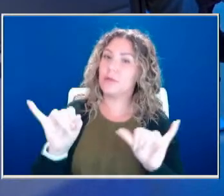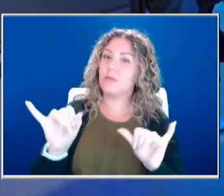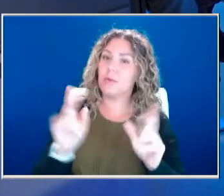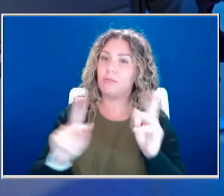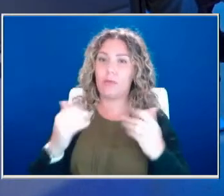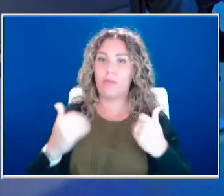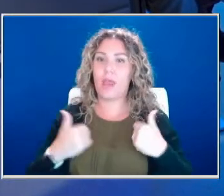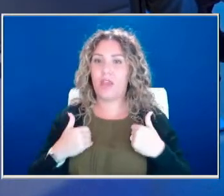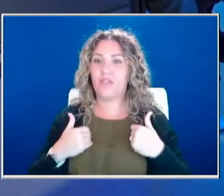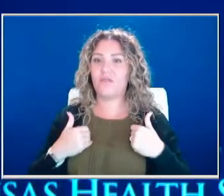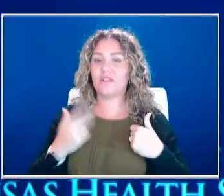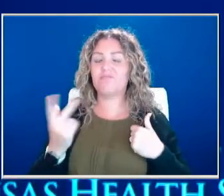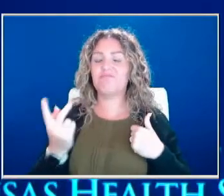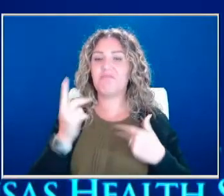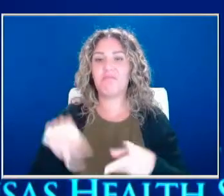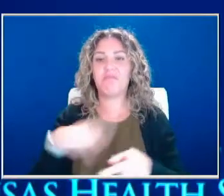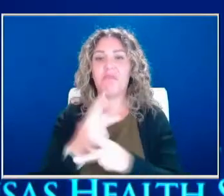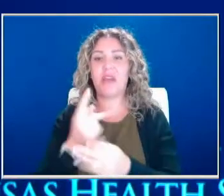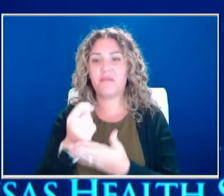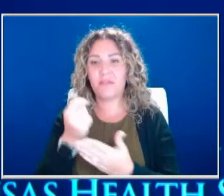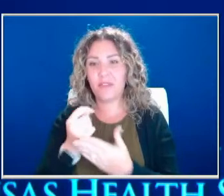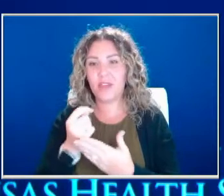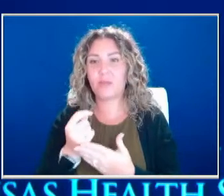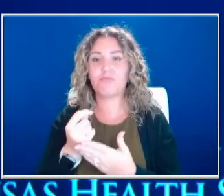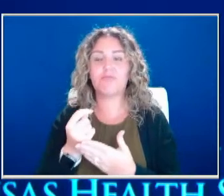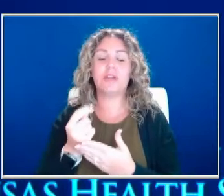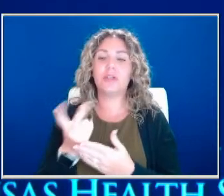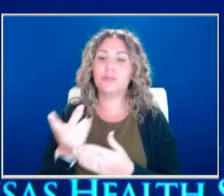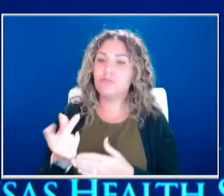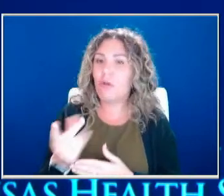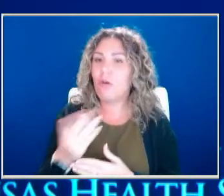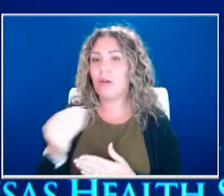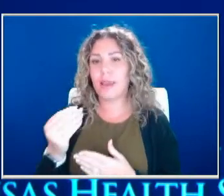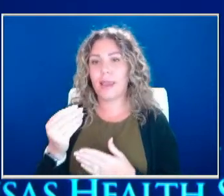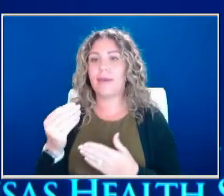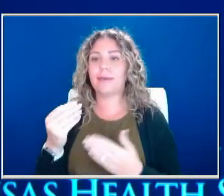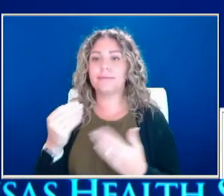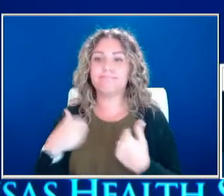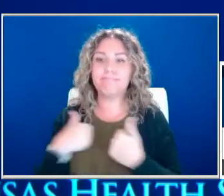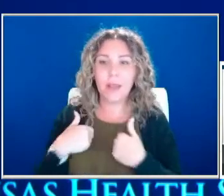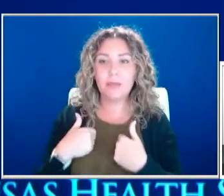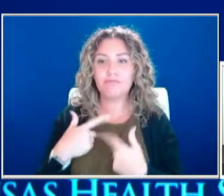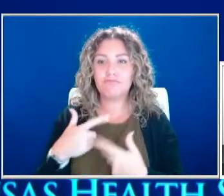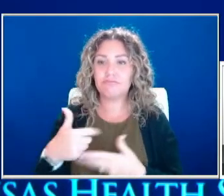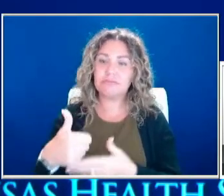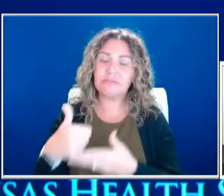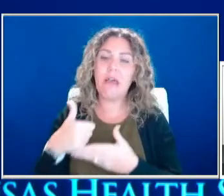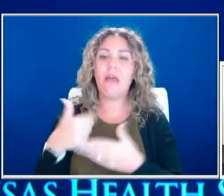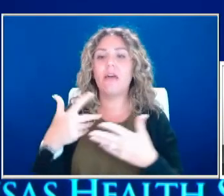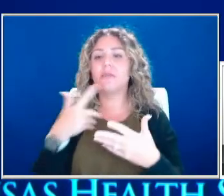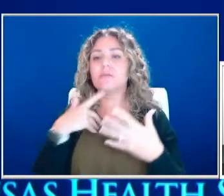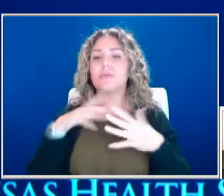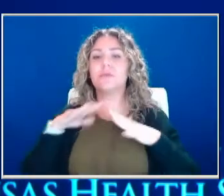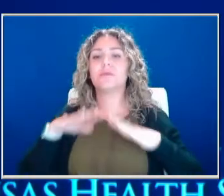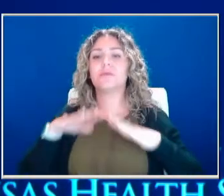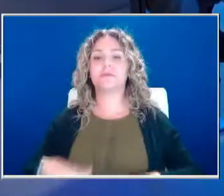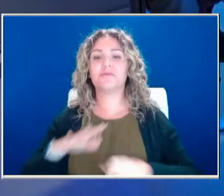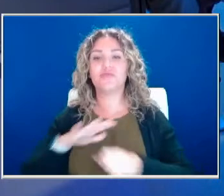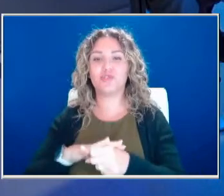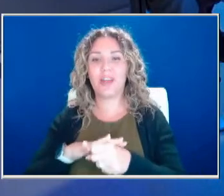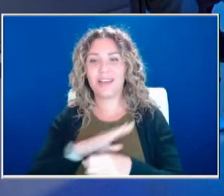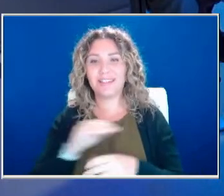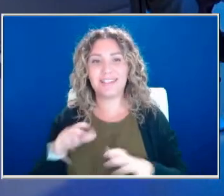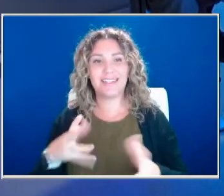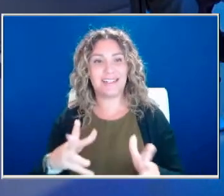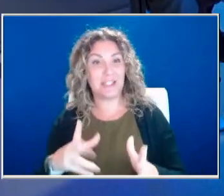of therapy dogs and therapy animals around, and it helps relieve the stress and anxiety of recovery for sure. Dr. Peterson, have you noticed that